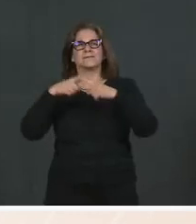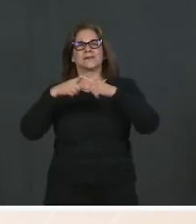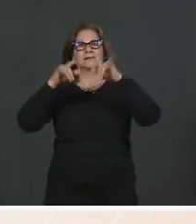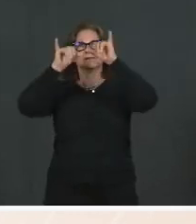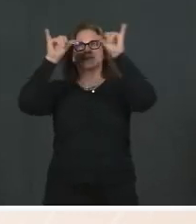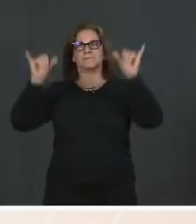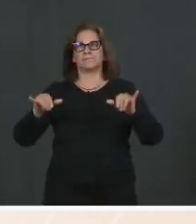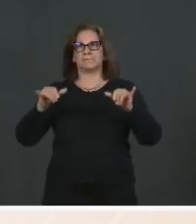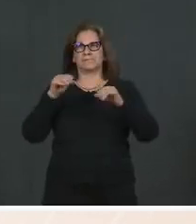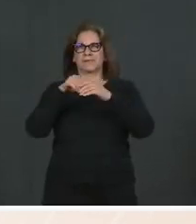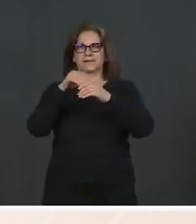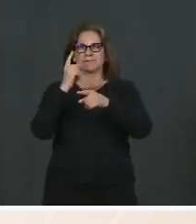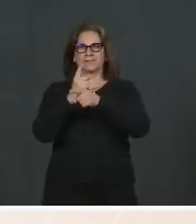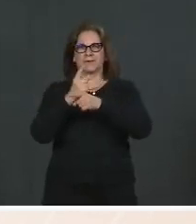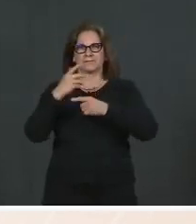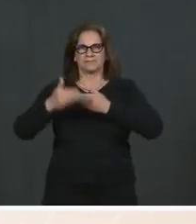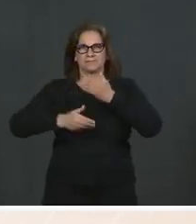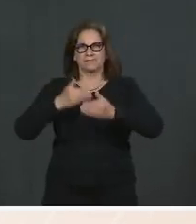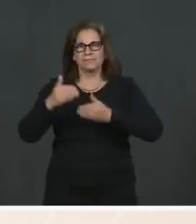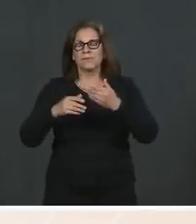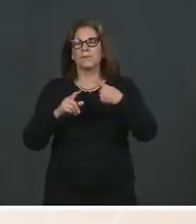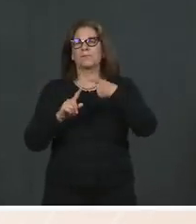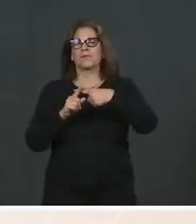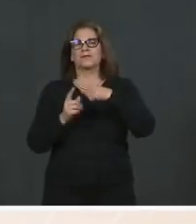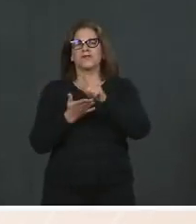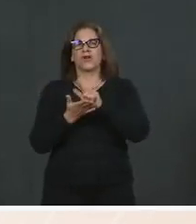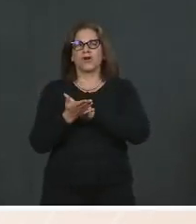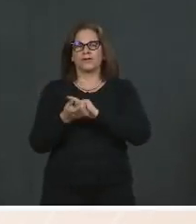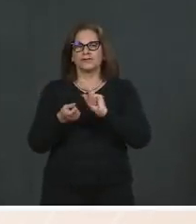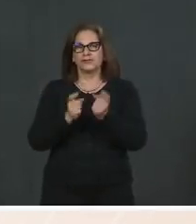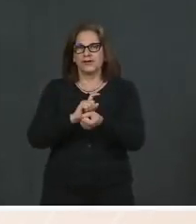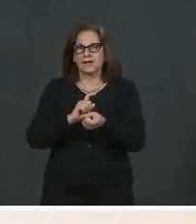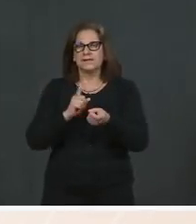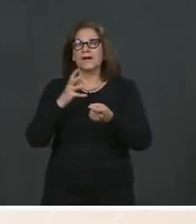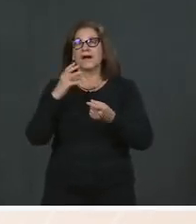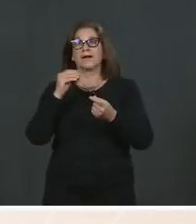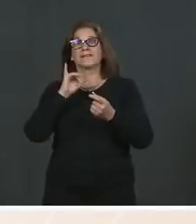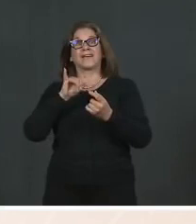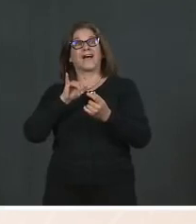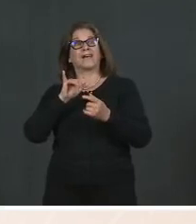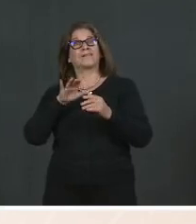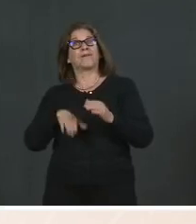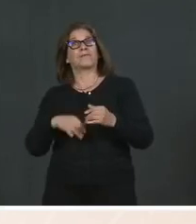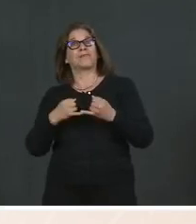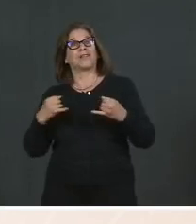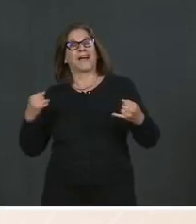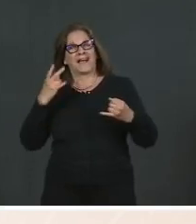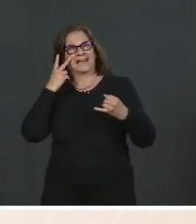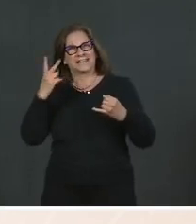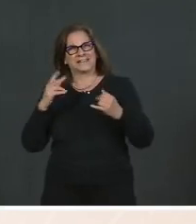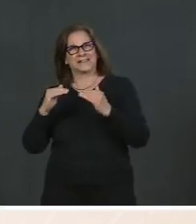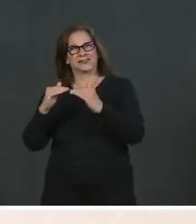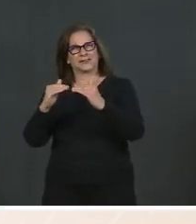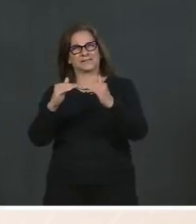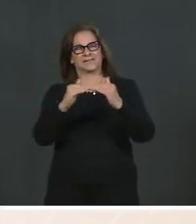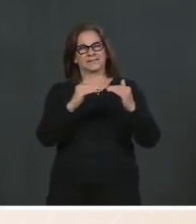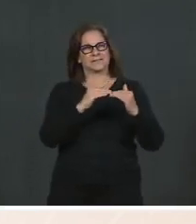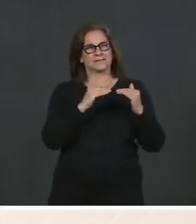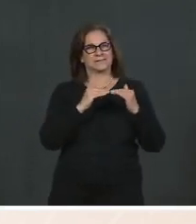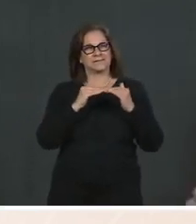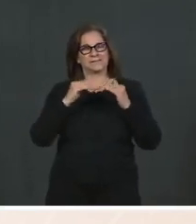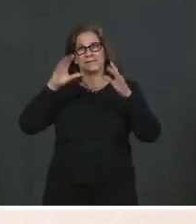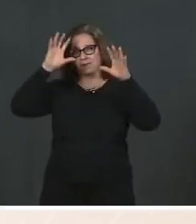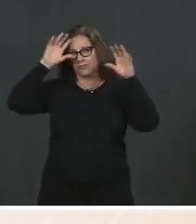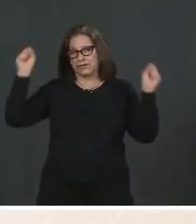to ensure that that can be carried out. So that is where our focus is. The president supports that piece of legislation, and